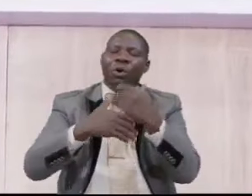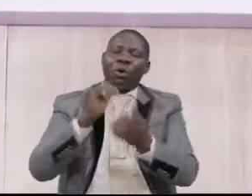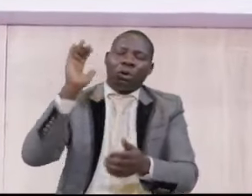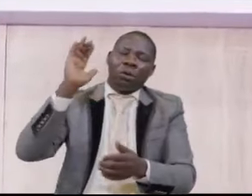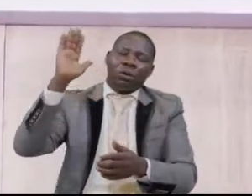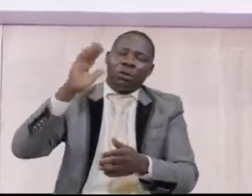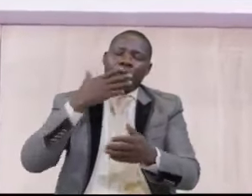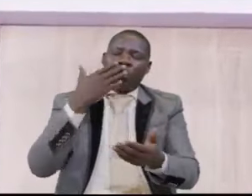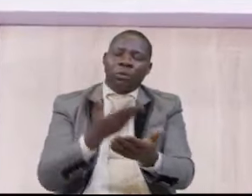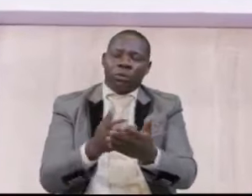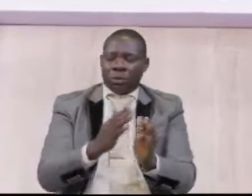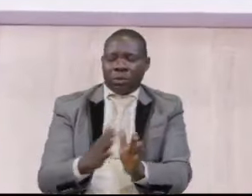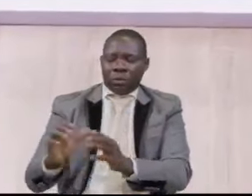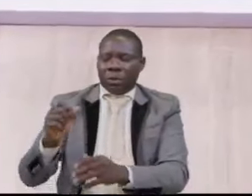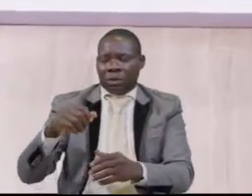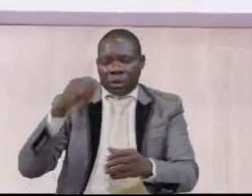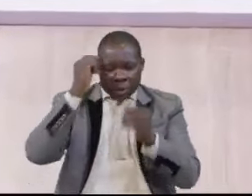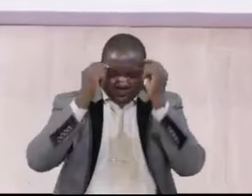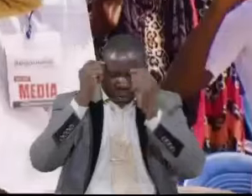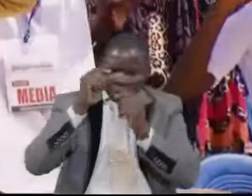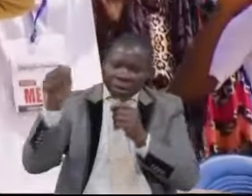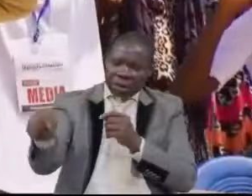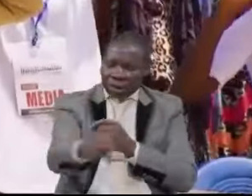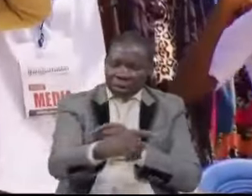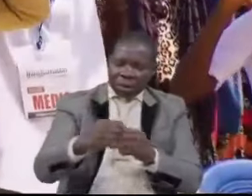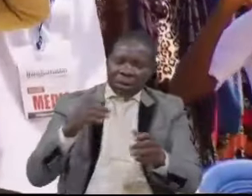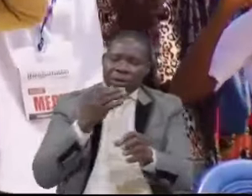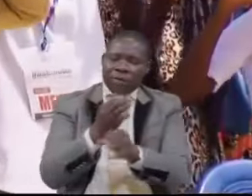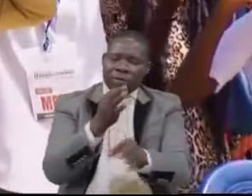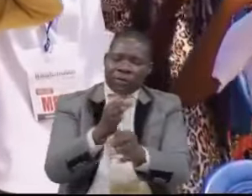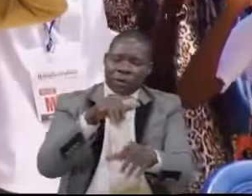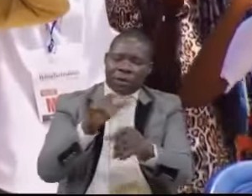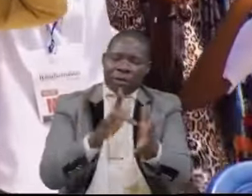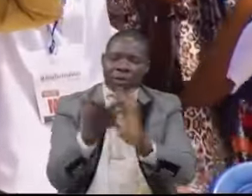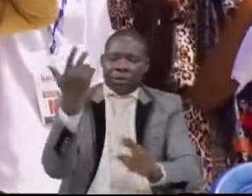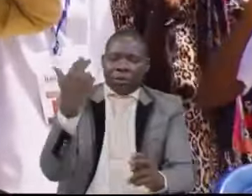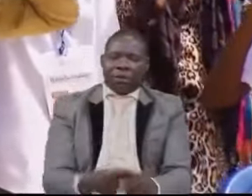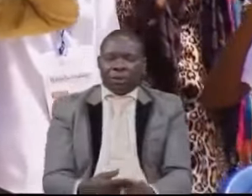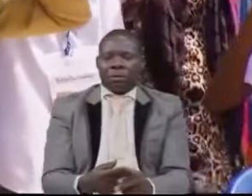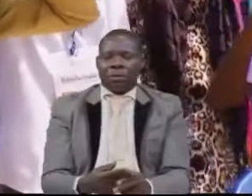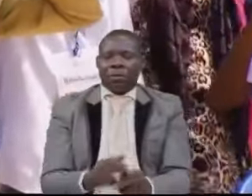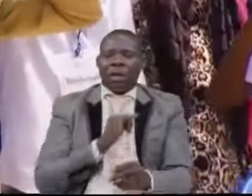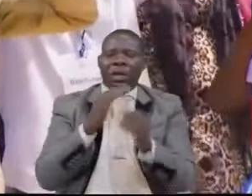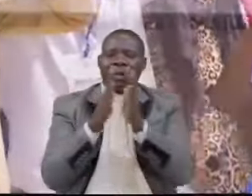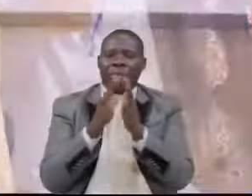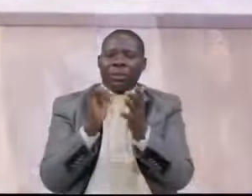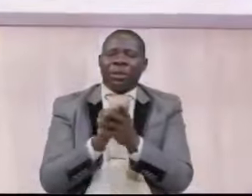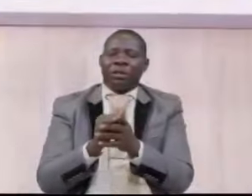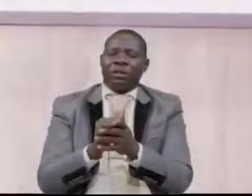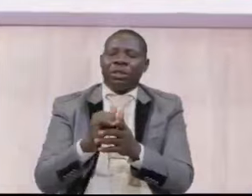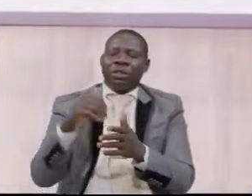them, fulfill in Jesus' name. I pray that new strength will come to